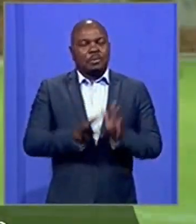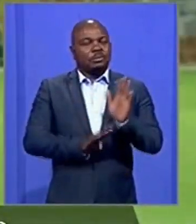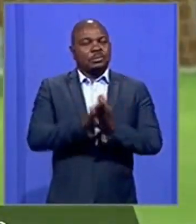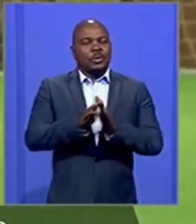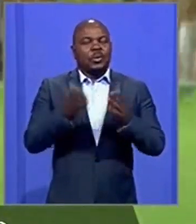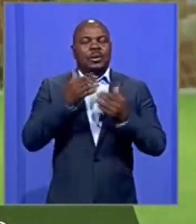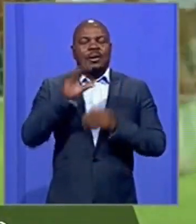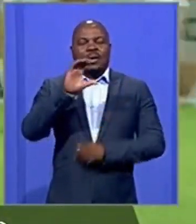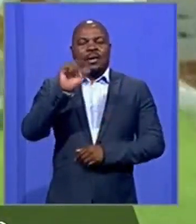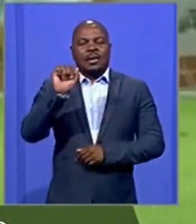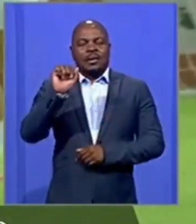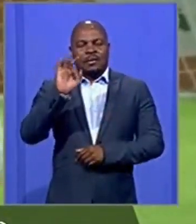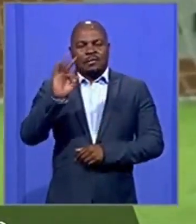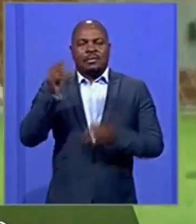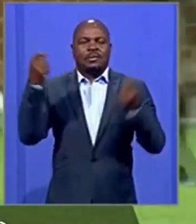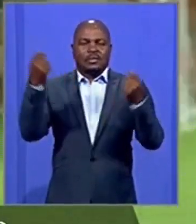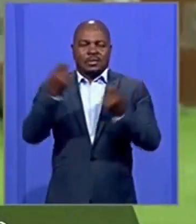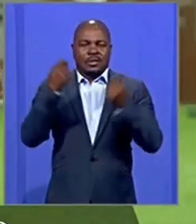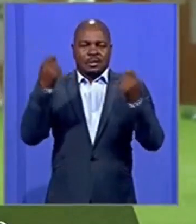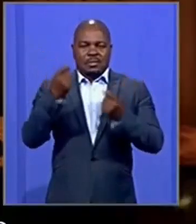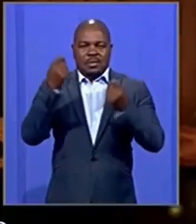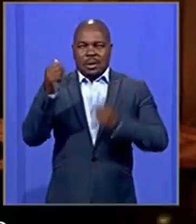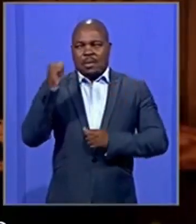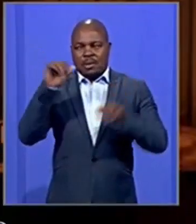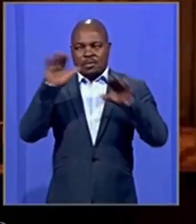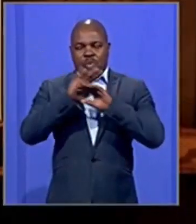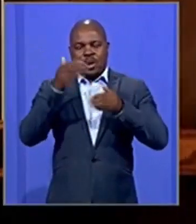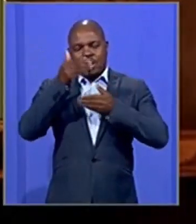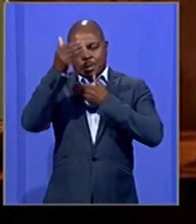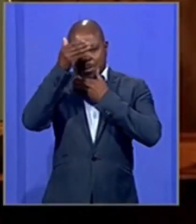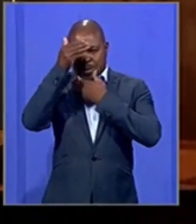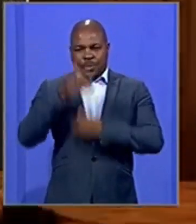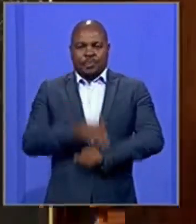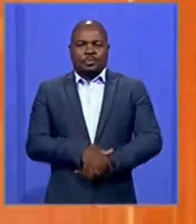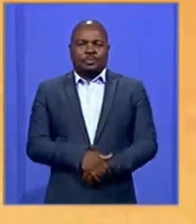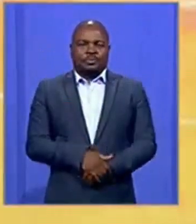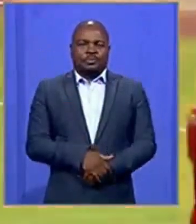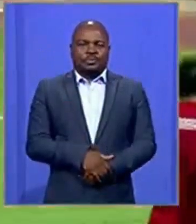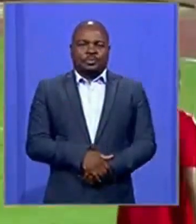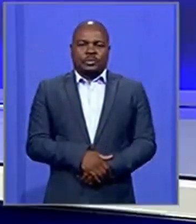tša CAF ka Morocco bošegong bja go feta.